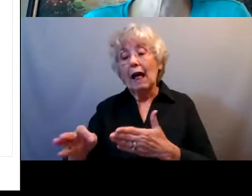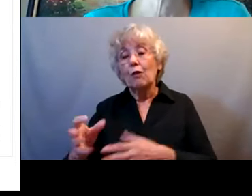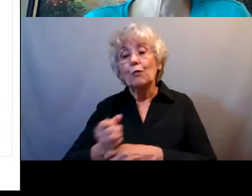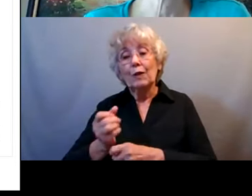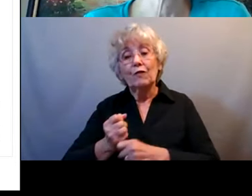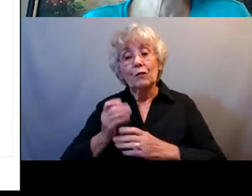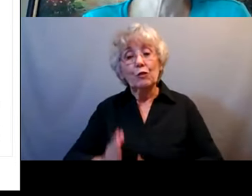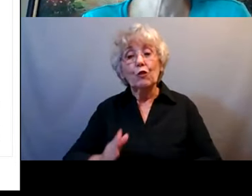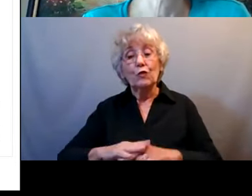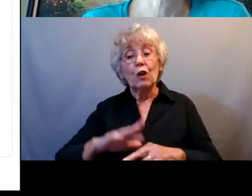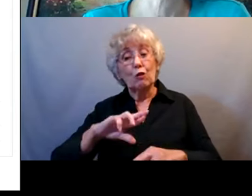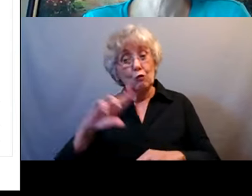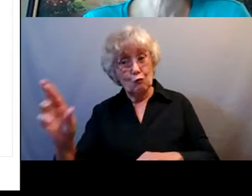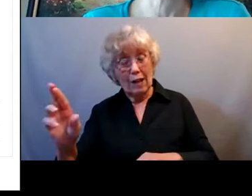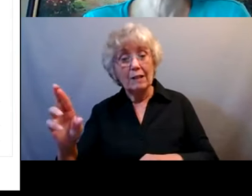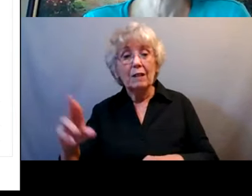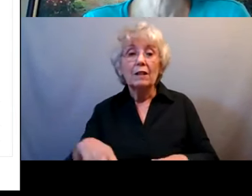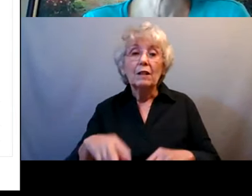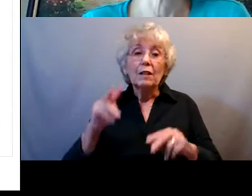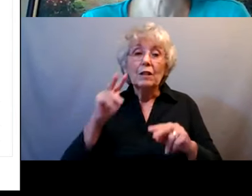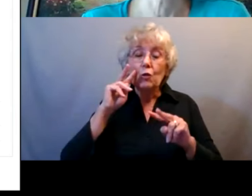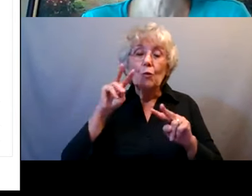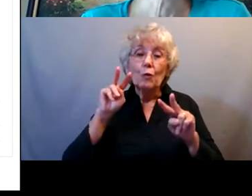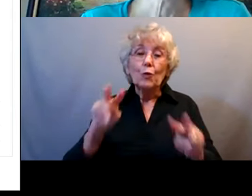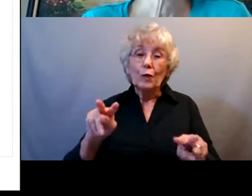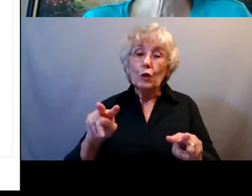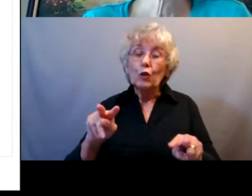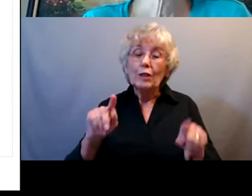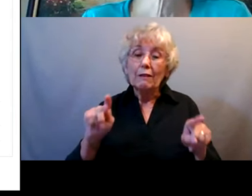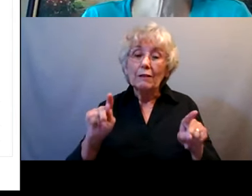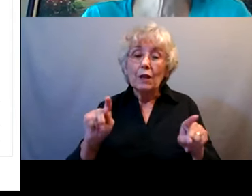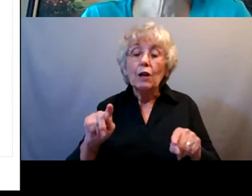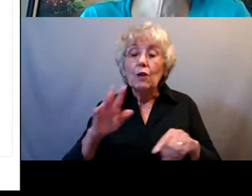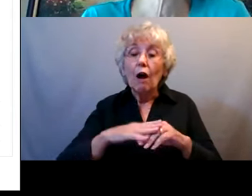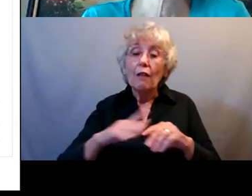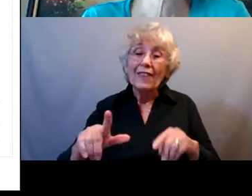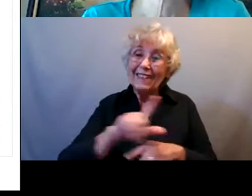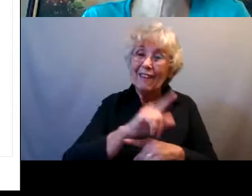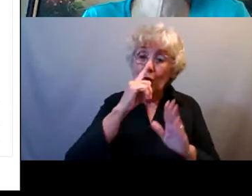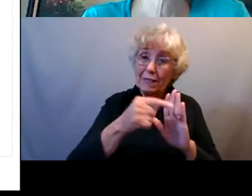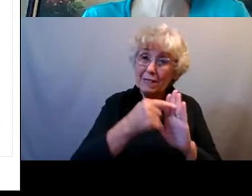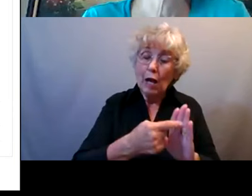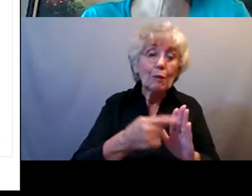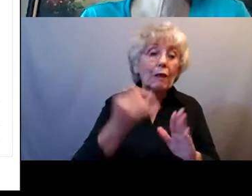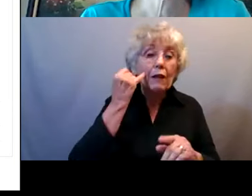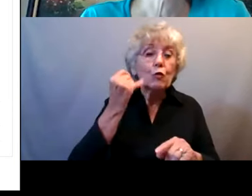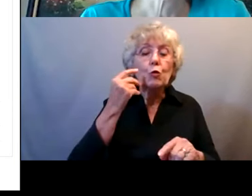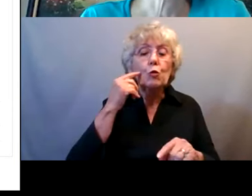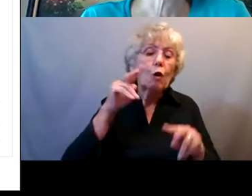right. And we've looked at this by Healthy Places Index quartile. So on the left, for example, if we look